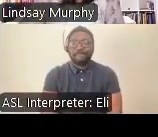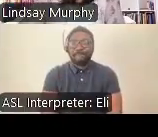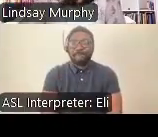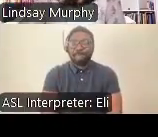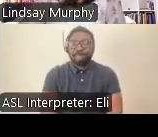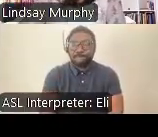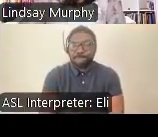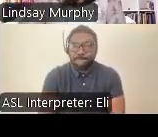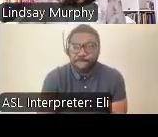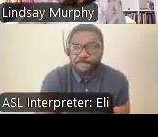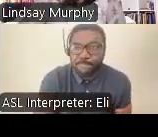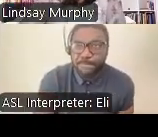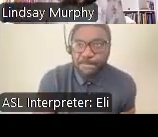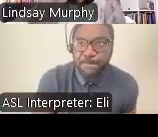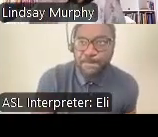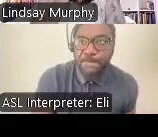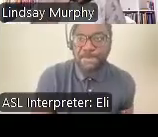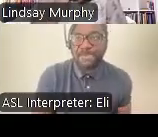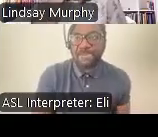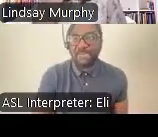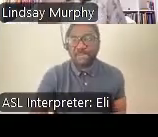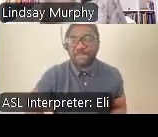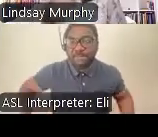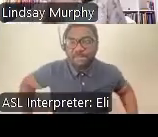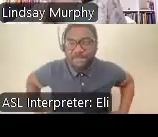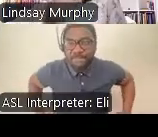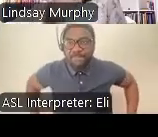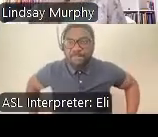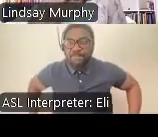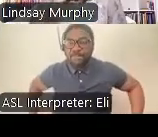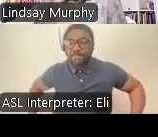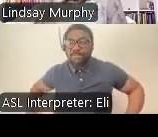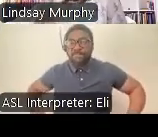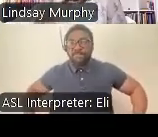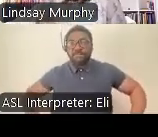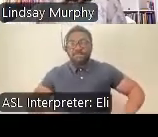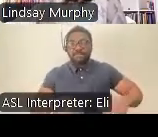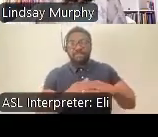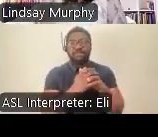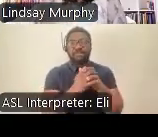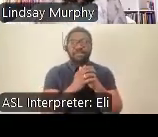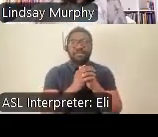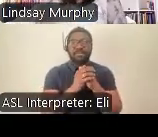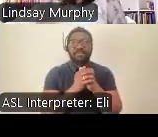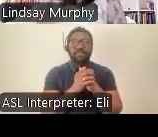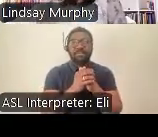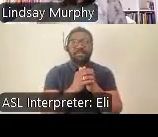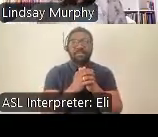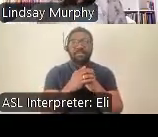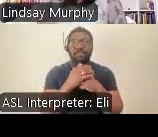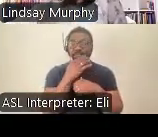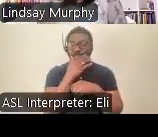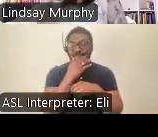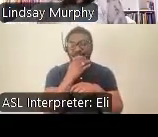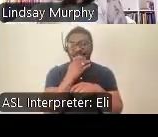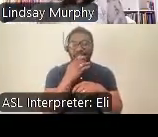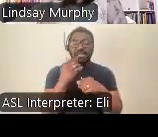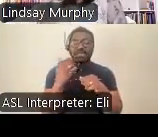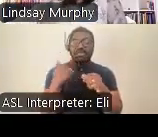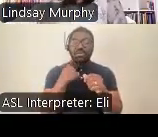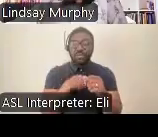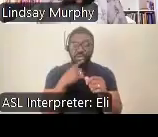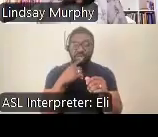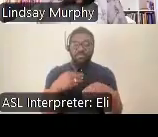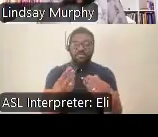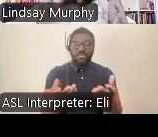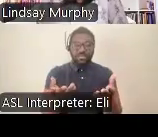Okay. So as David had mentioned, we are providing support and connections with employers in our